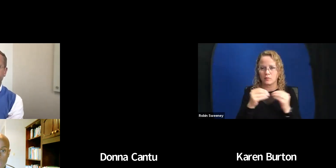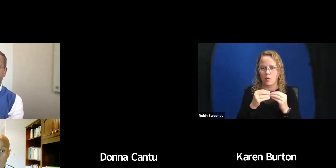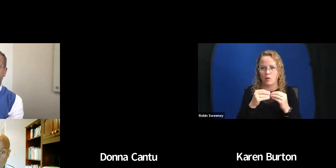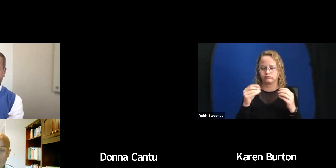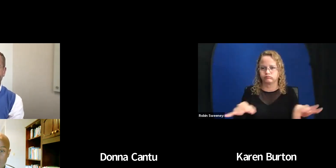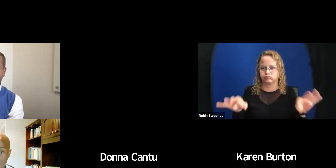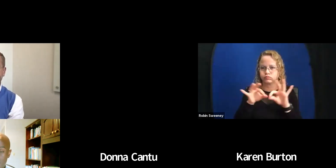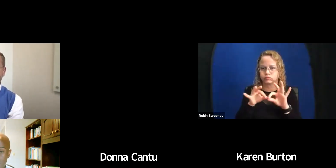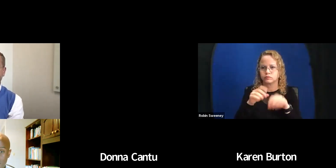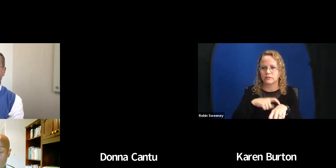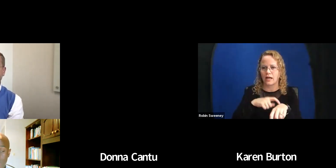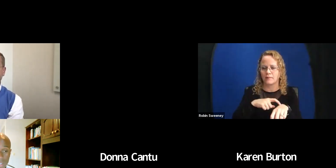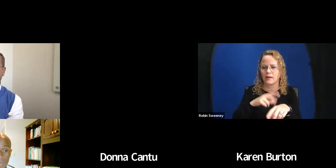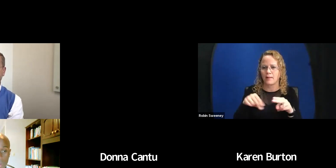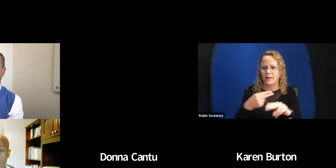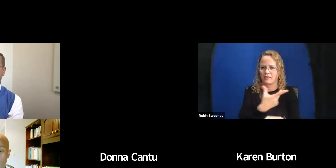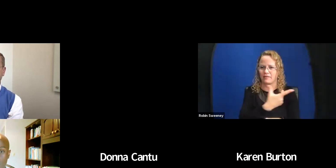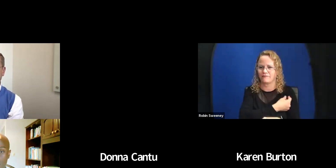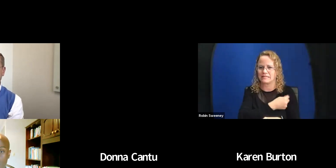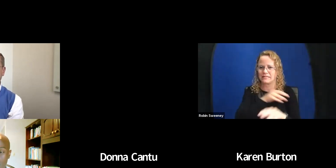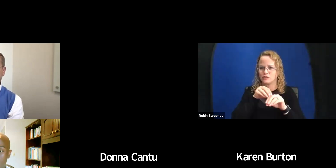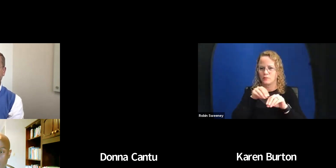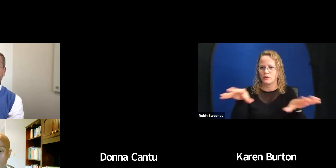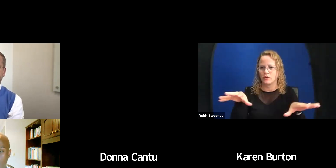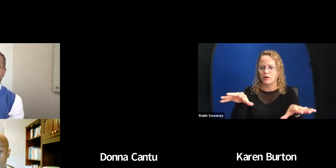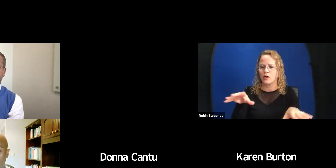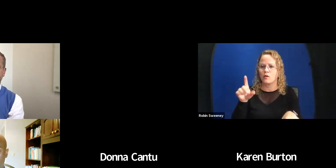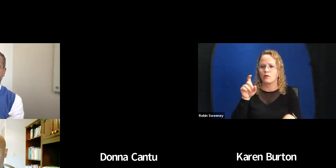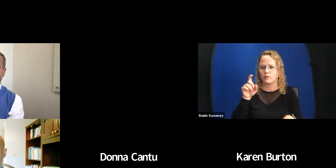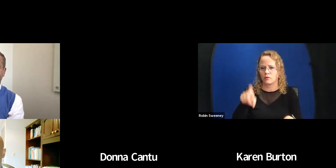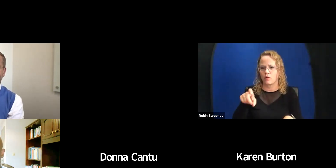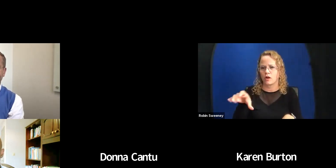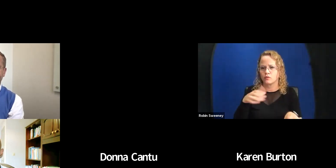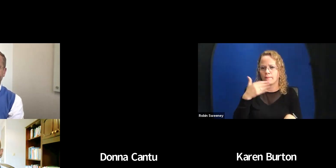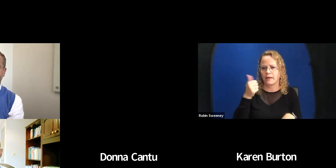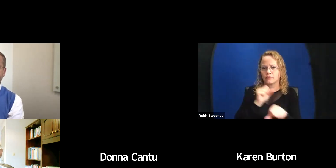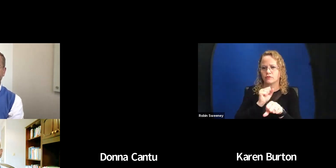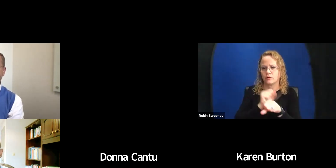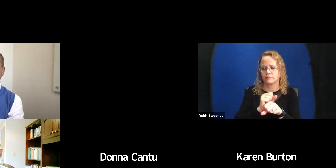ever on this vaccine distribution. And we've got to do a better job at that.